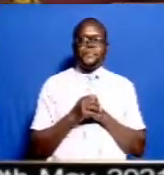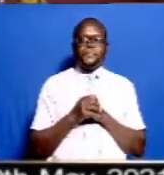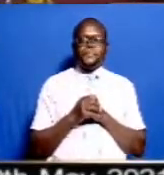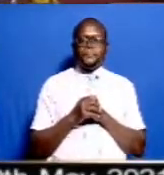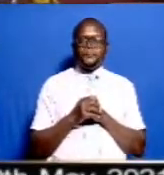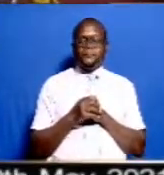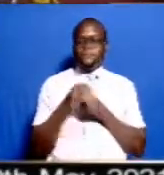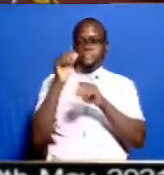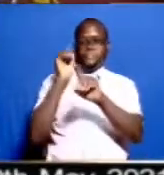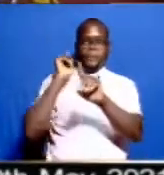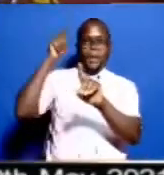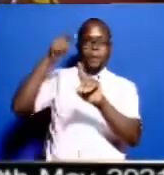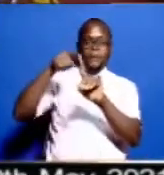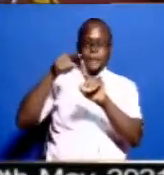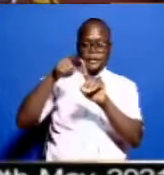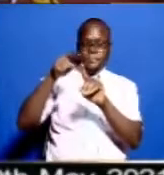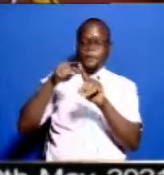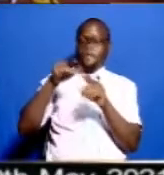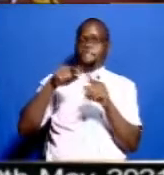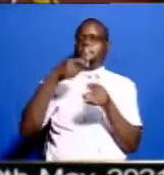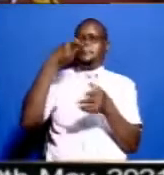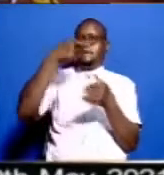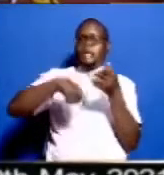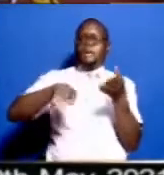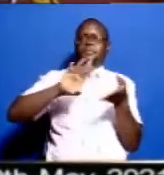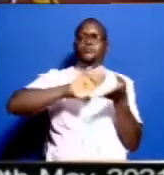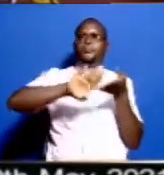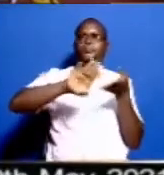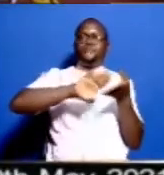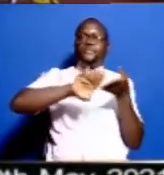the object and purpose of the exemption